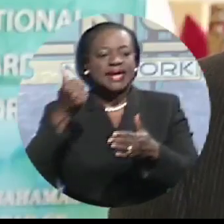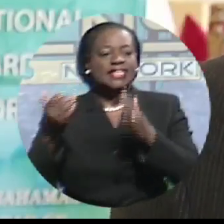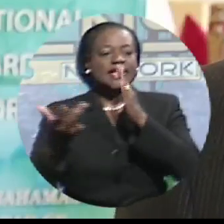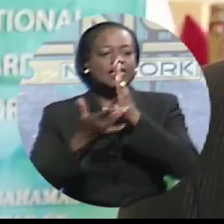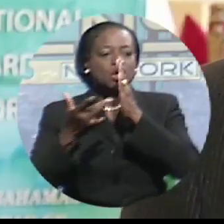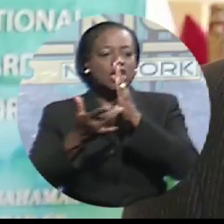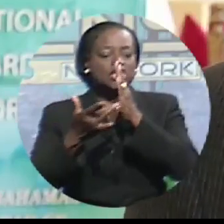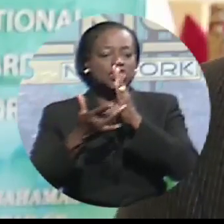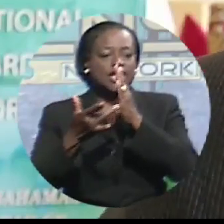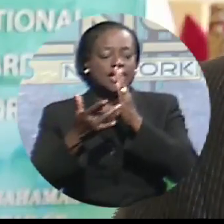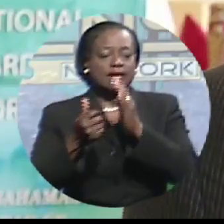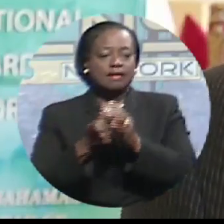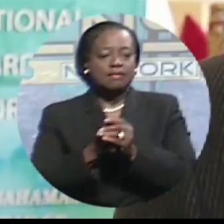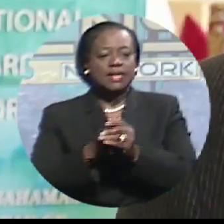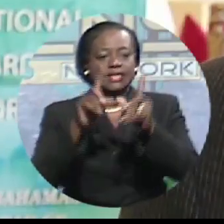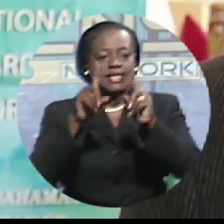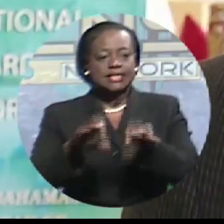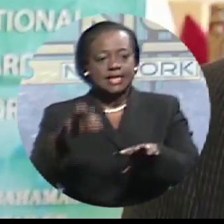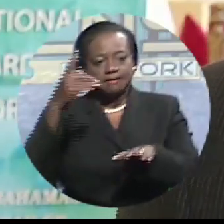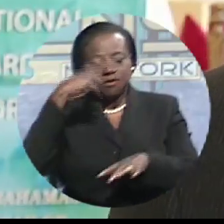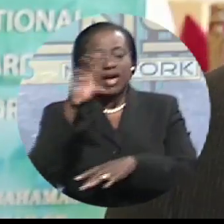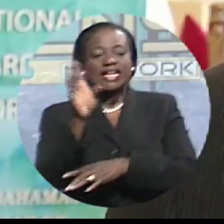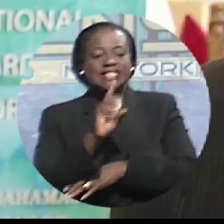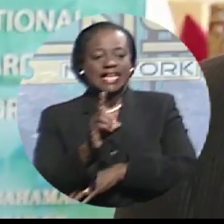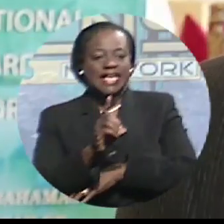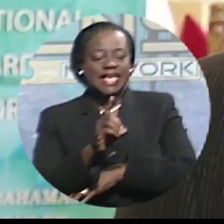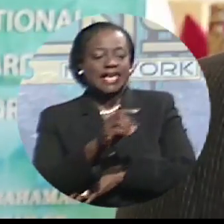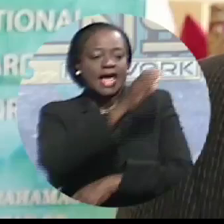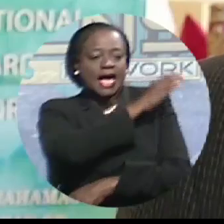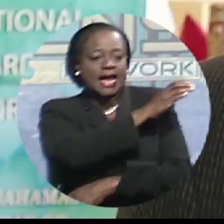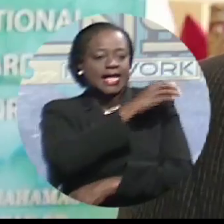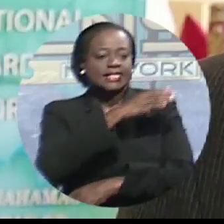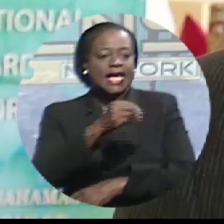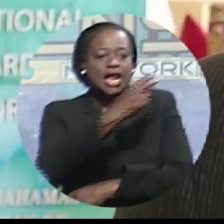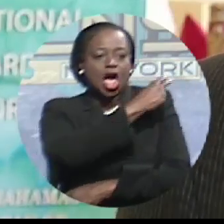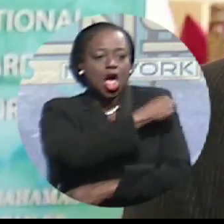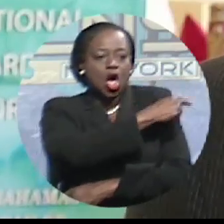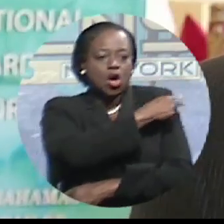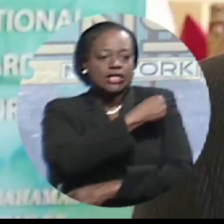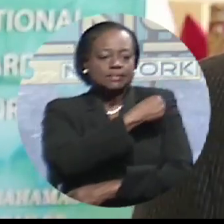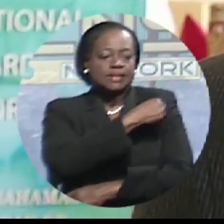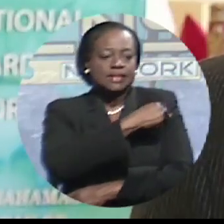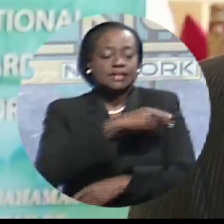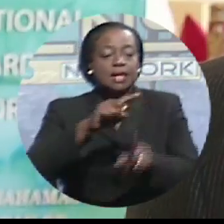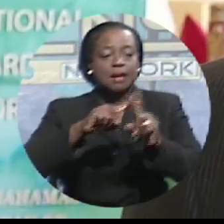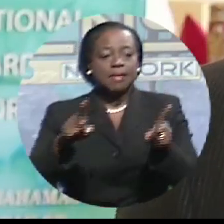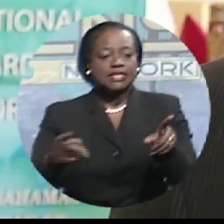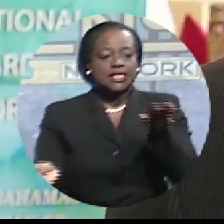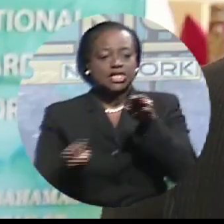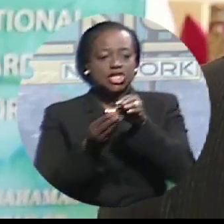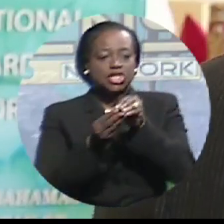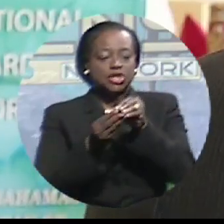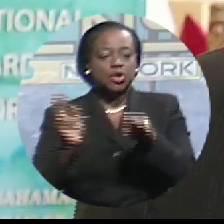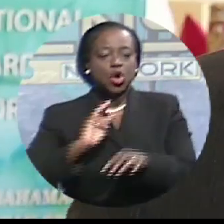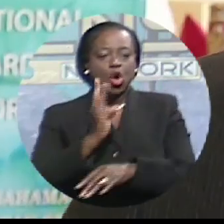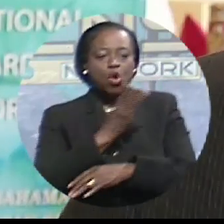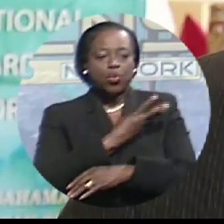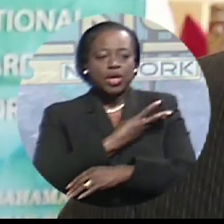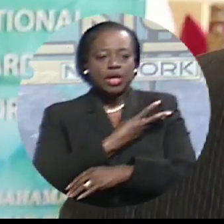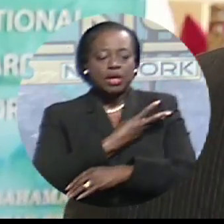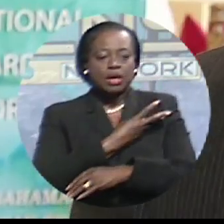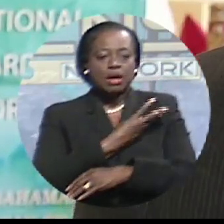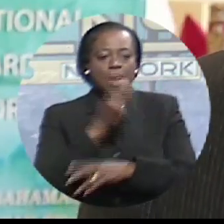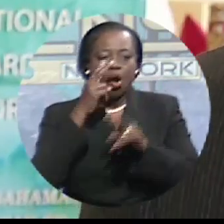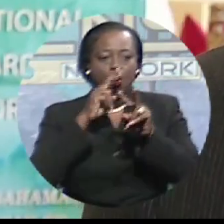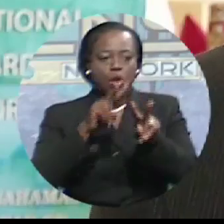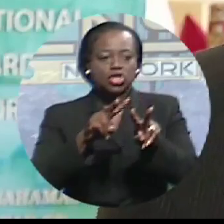for dengue that we employ in the public health sector, both at our clinics and at our hospitals. But in addition to that, we're also